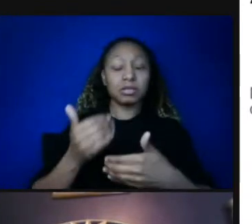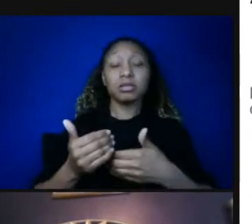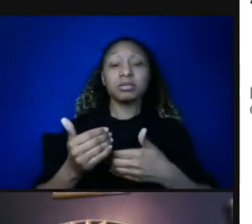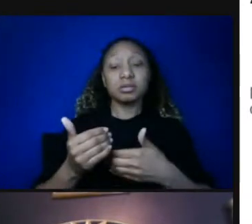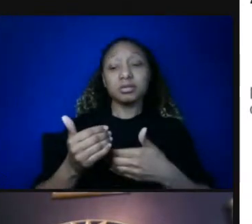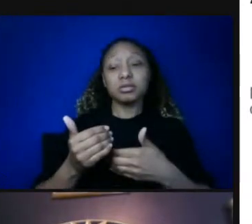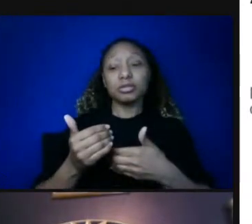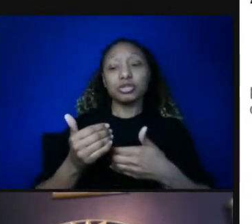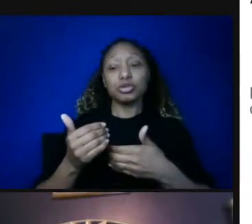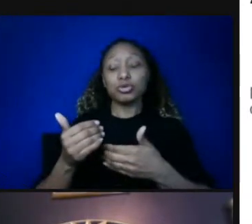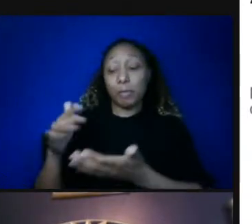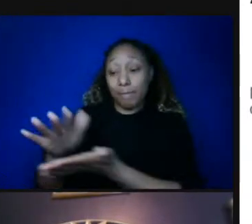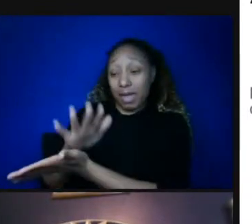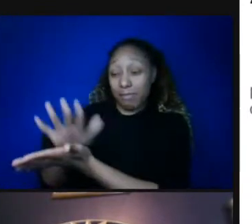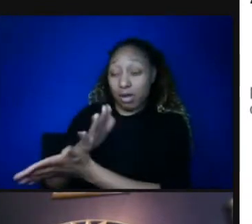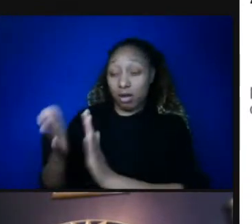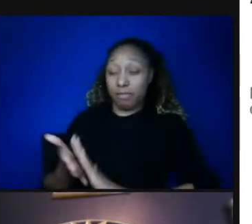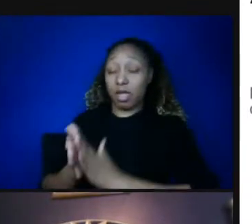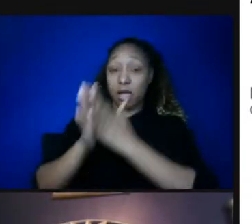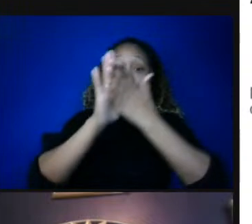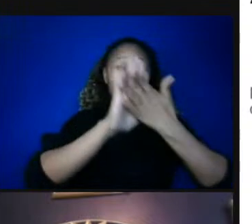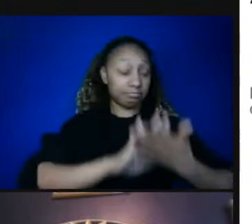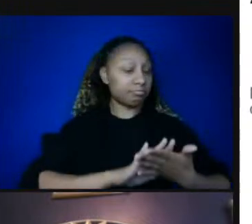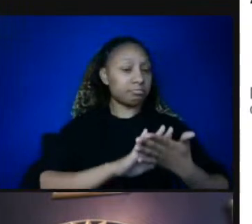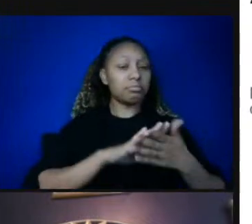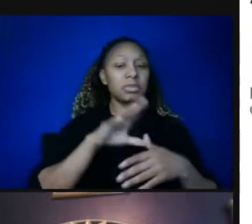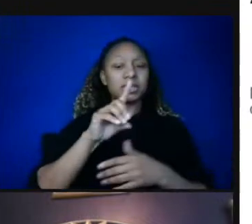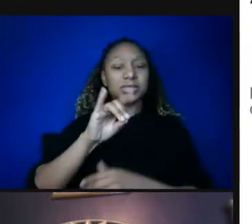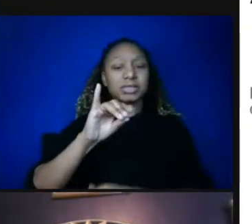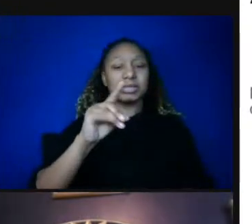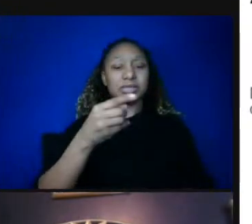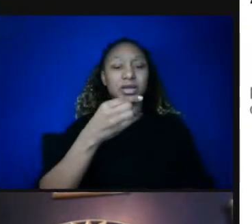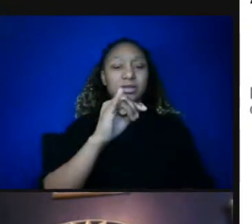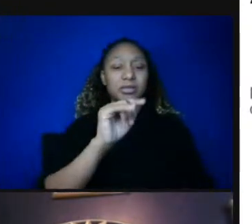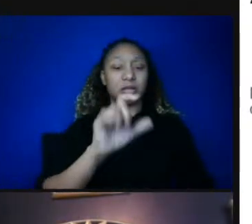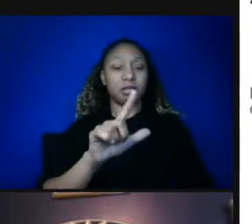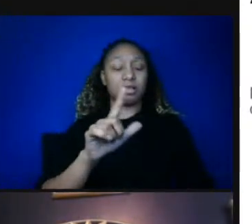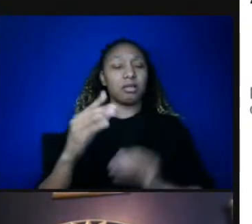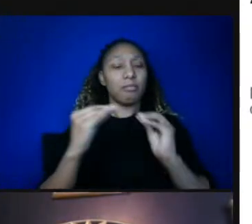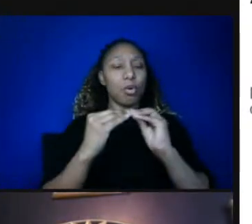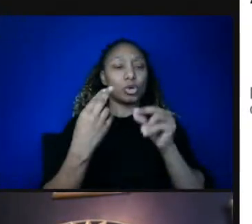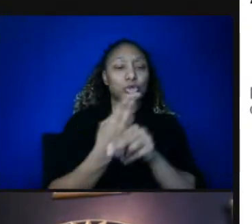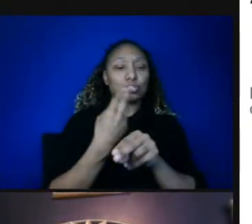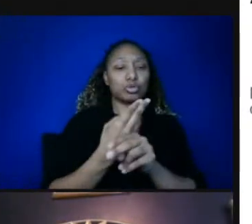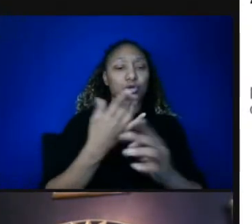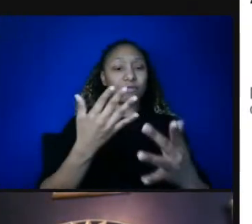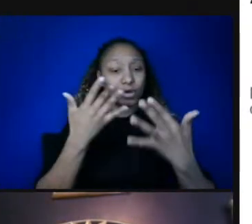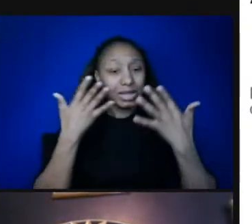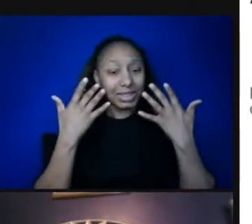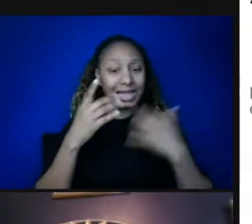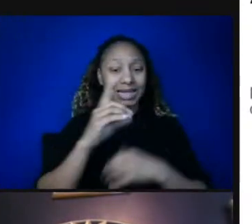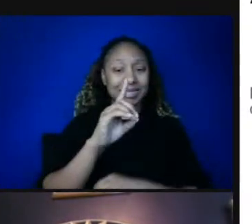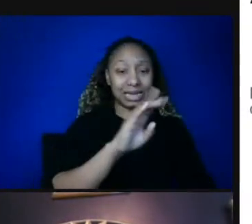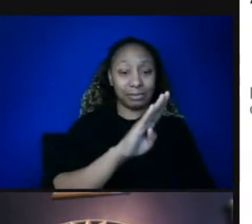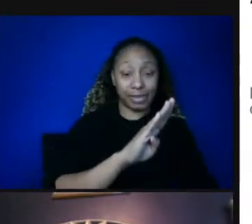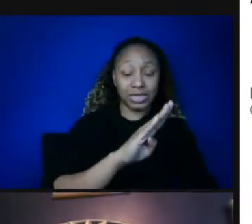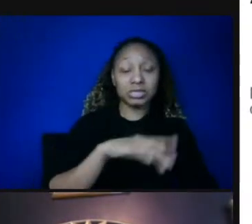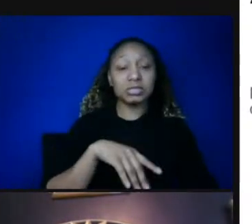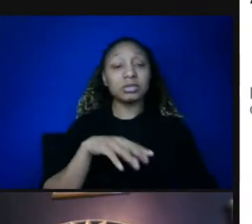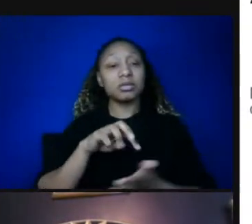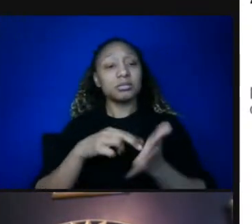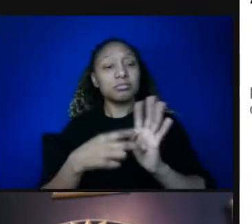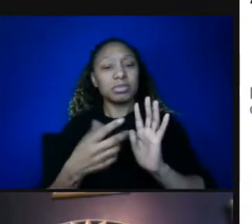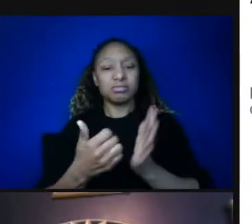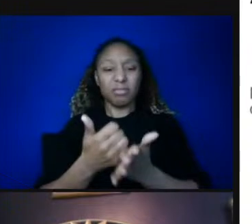digitizing hundreds of Indigenous records and then transferring them to a more user-friendly database with the help and consultation of tribal